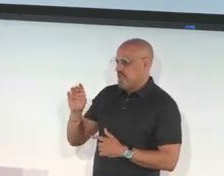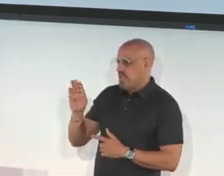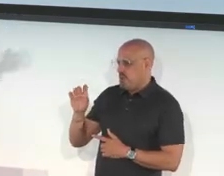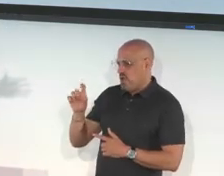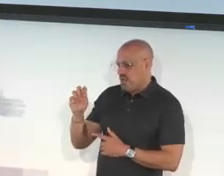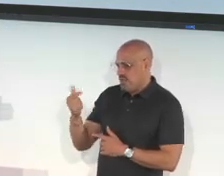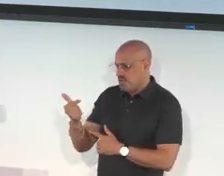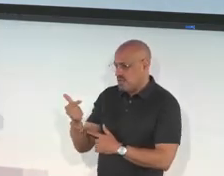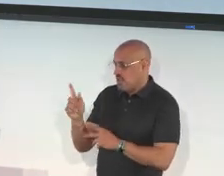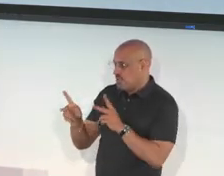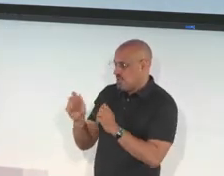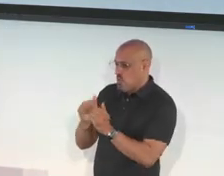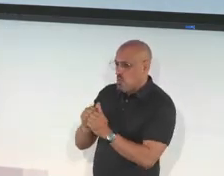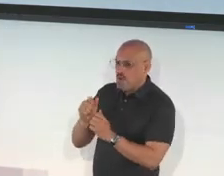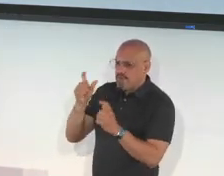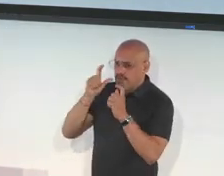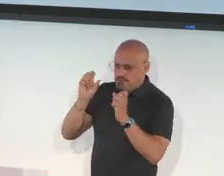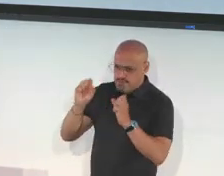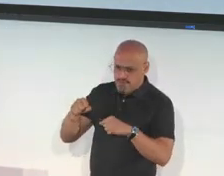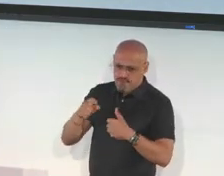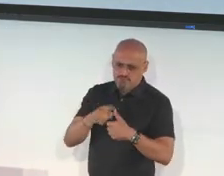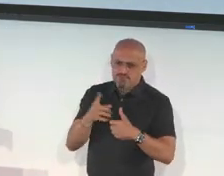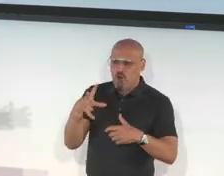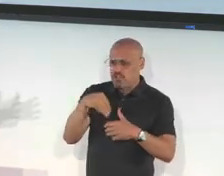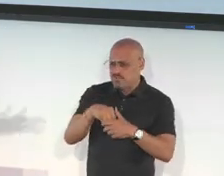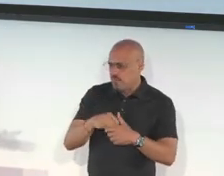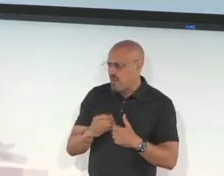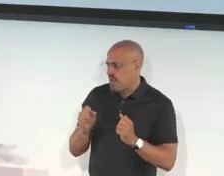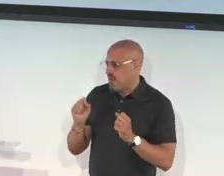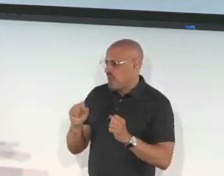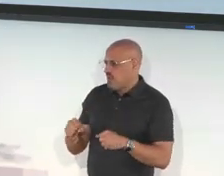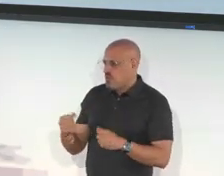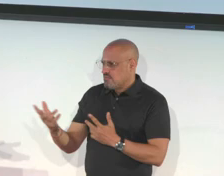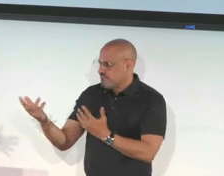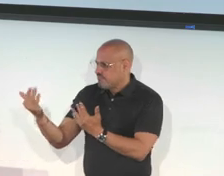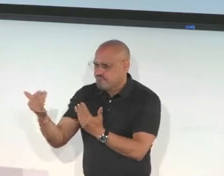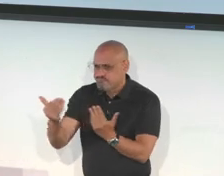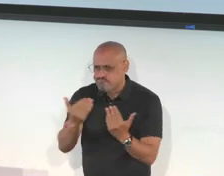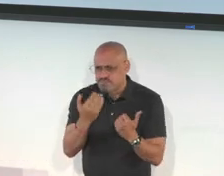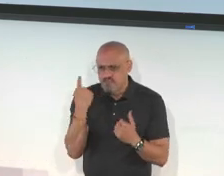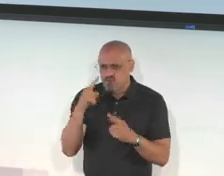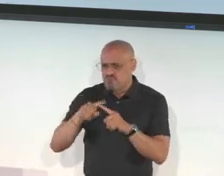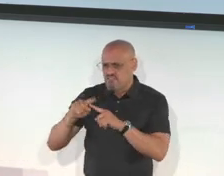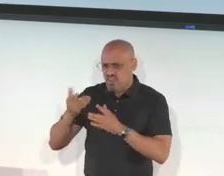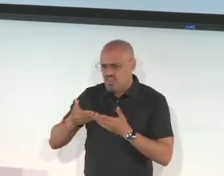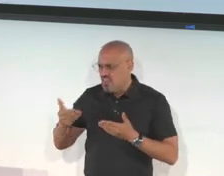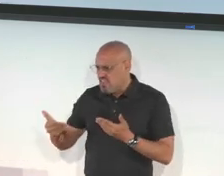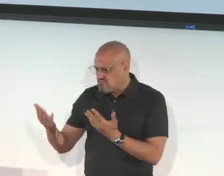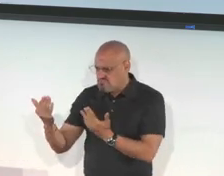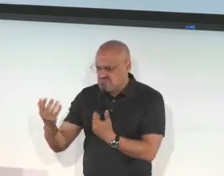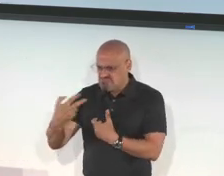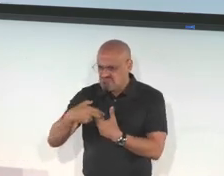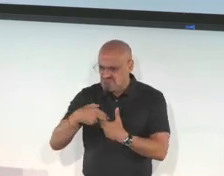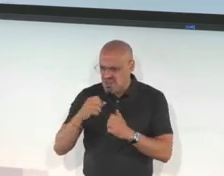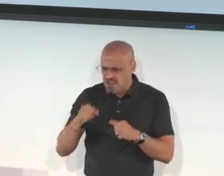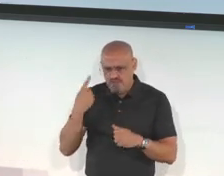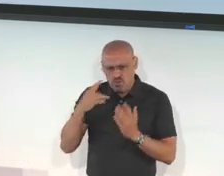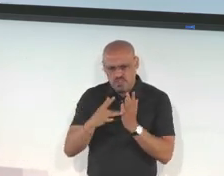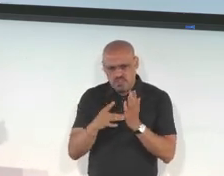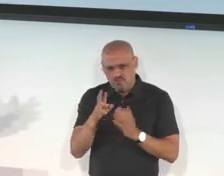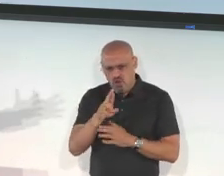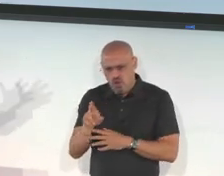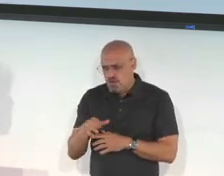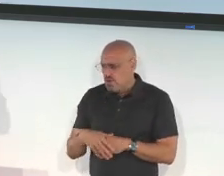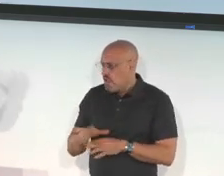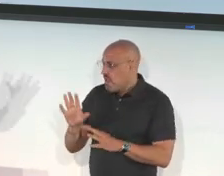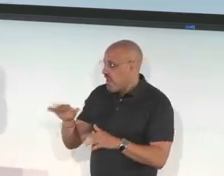glasses are able to participate. We will seek them out when it comes to doing different things. Let's say if it's building VR technology, we would